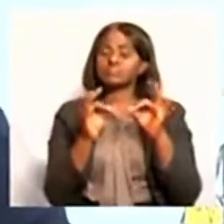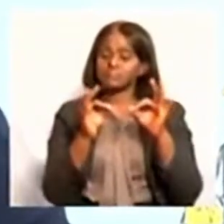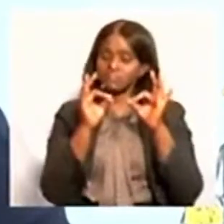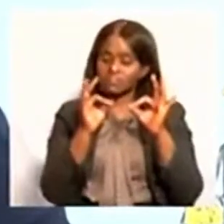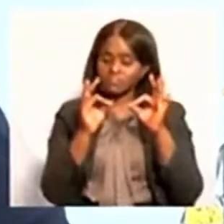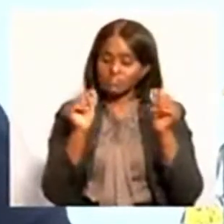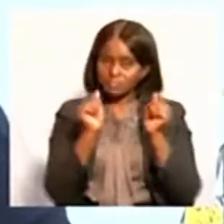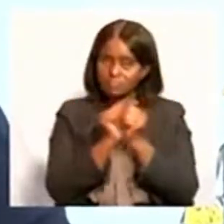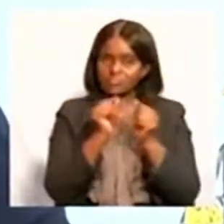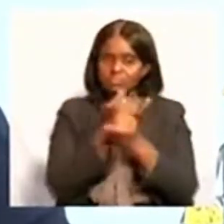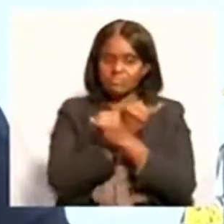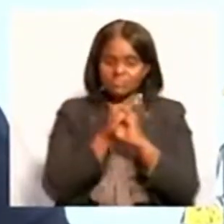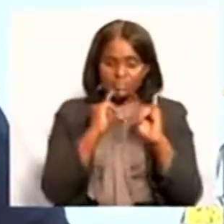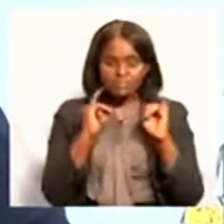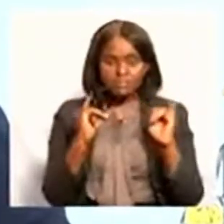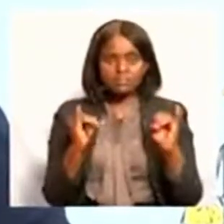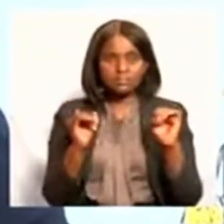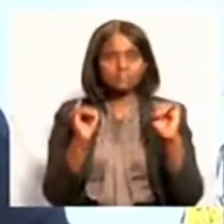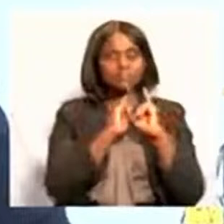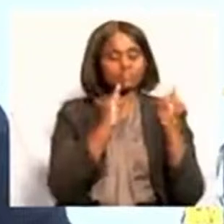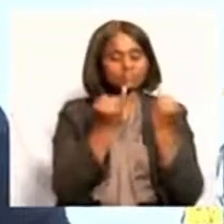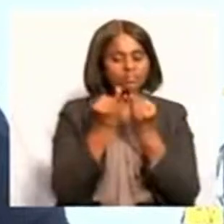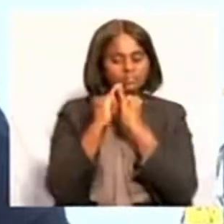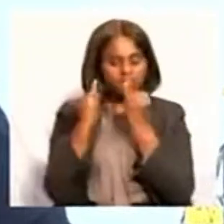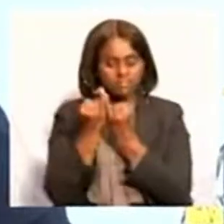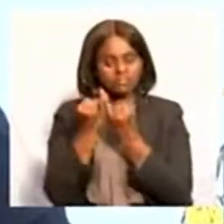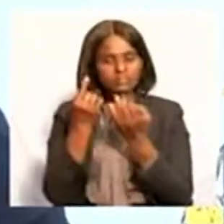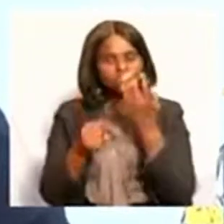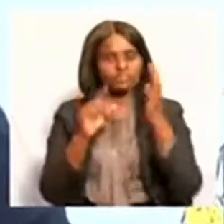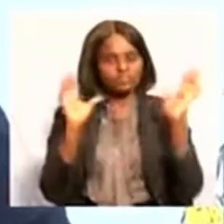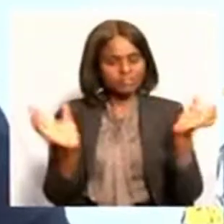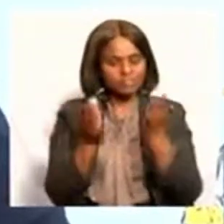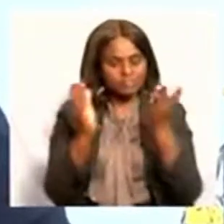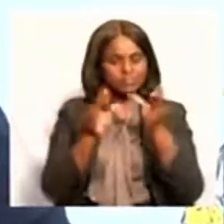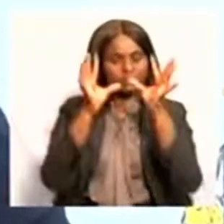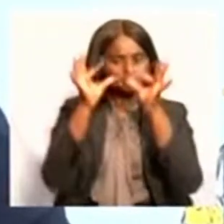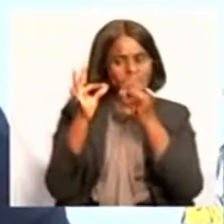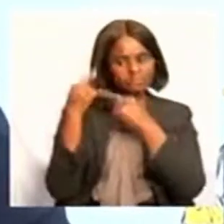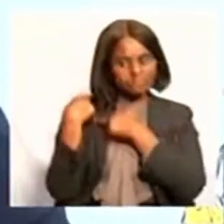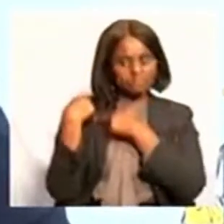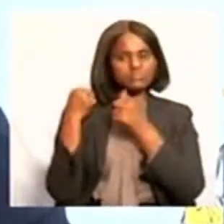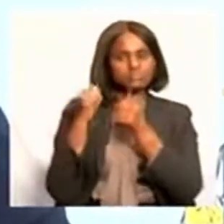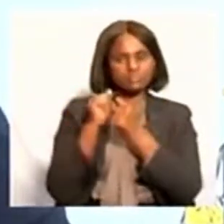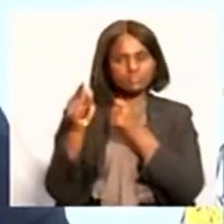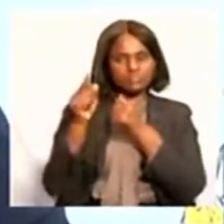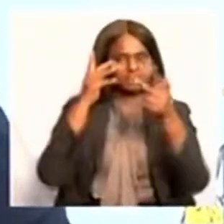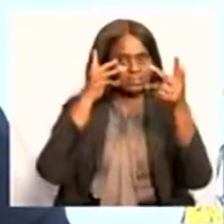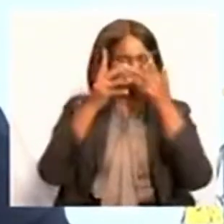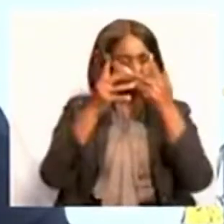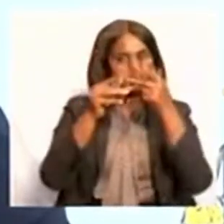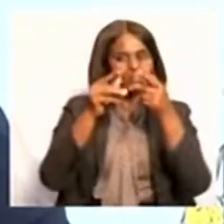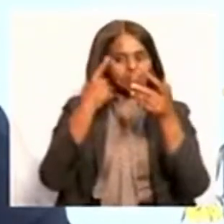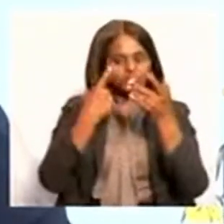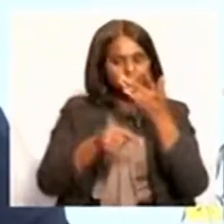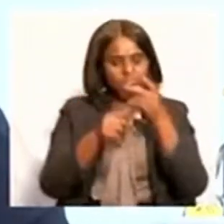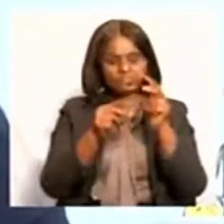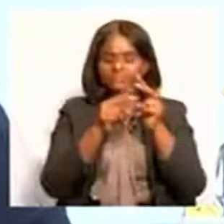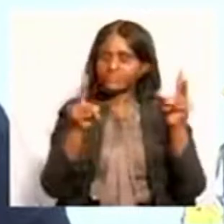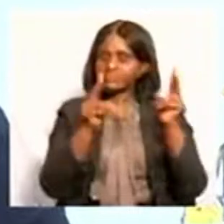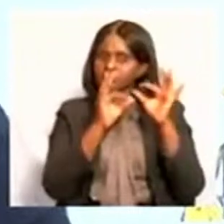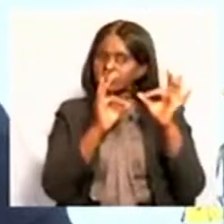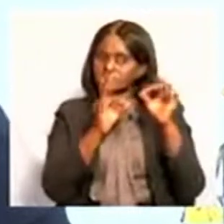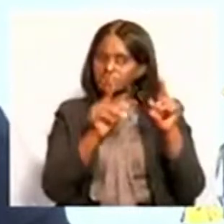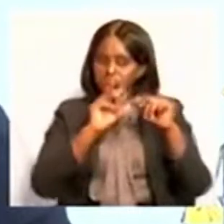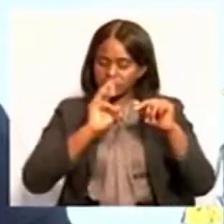and independent institution that promotes accountability and transparency. So by being credible,